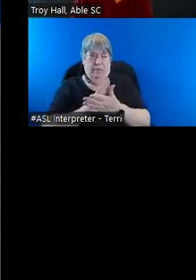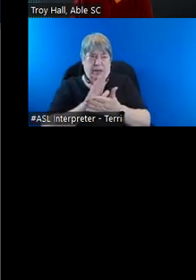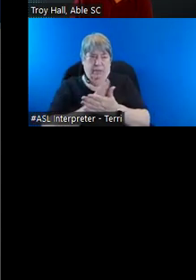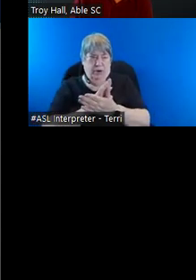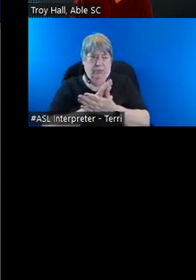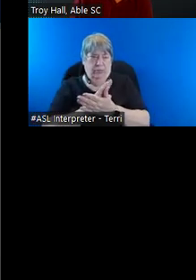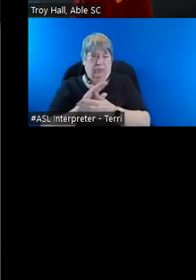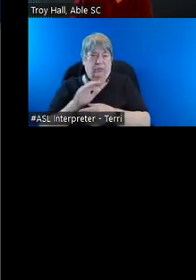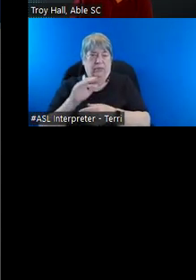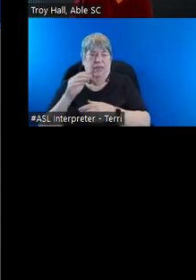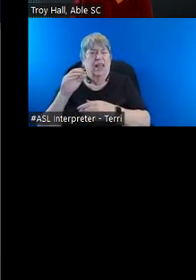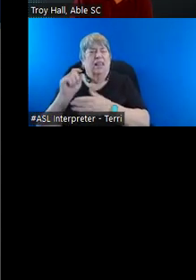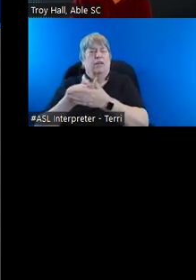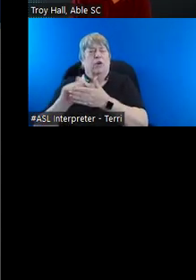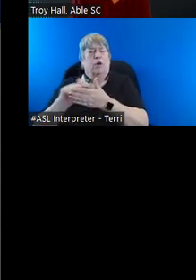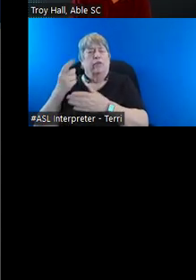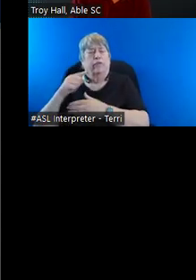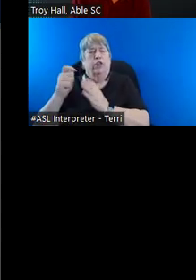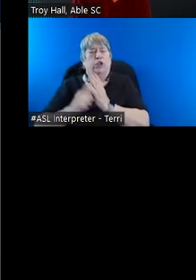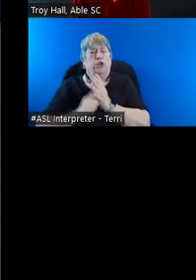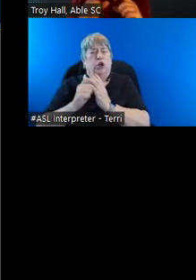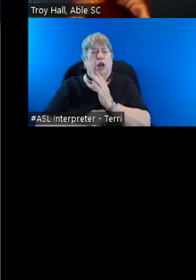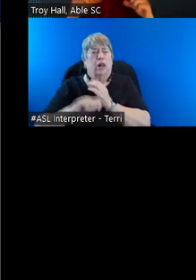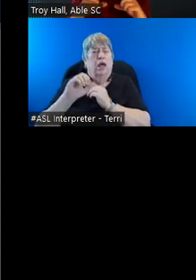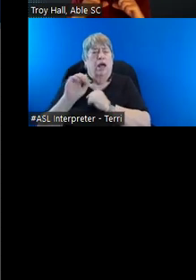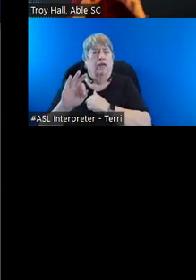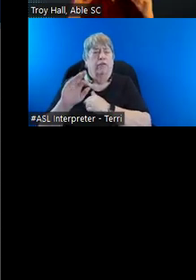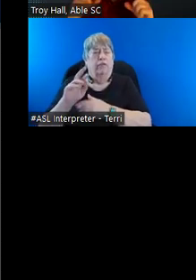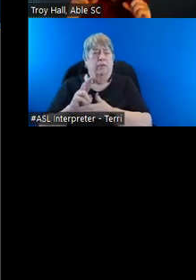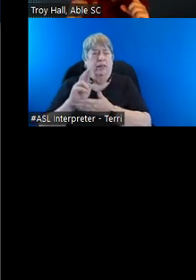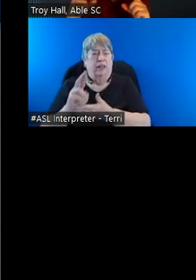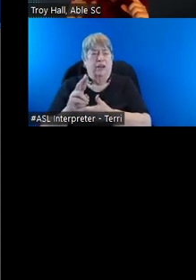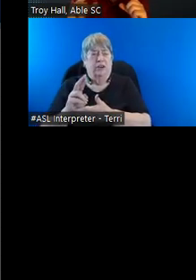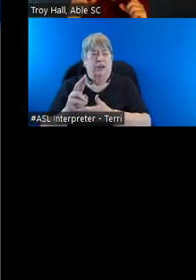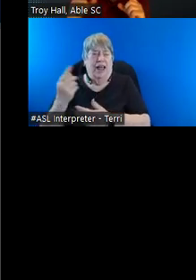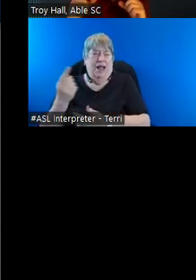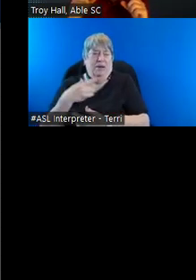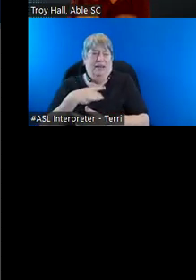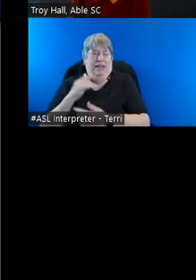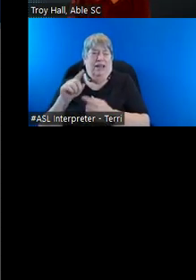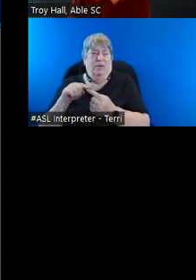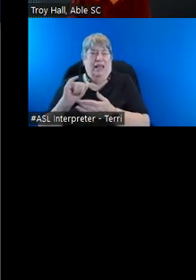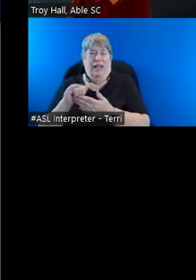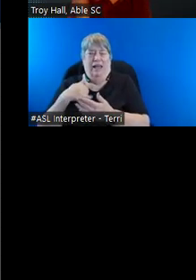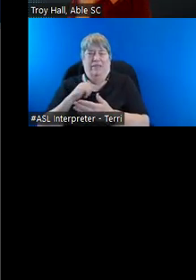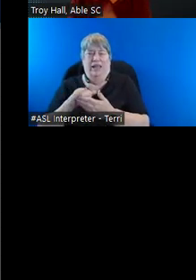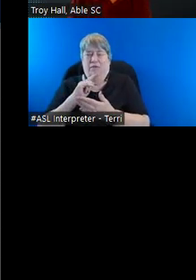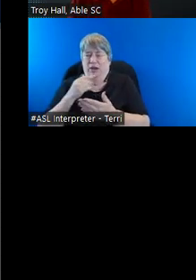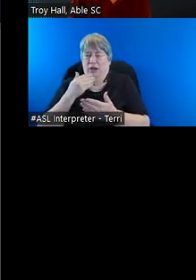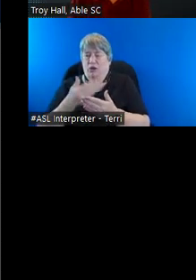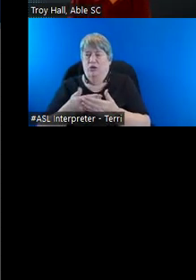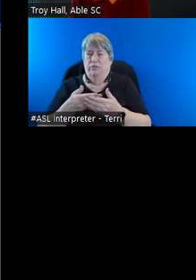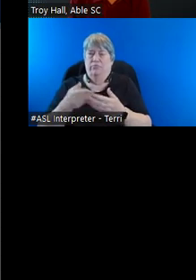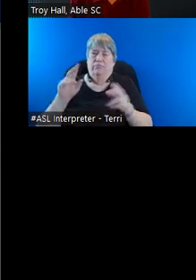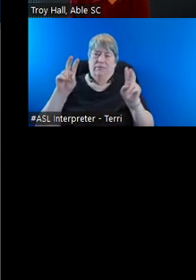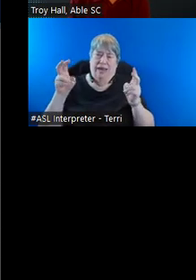Rehabilitation. I personally like it when journal articles have that little punchy title afterwards that like makes it sound fun, but this one